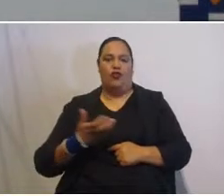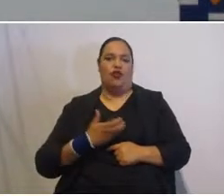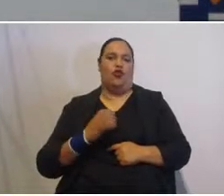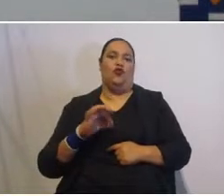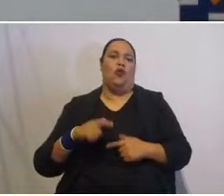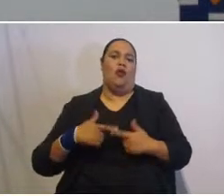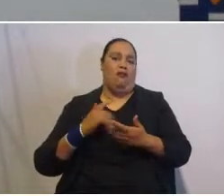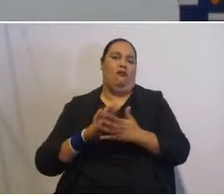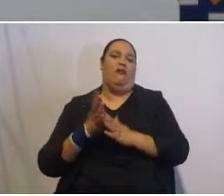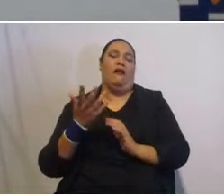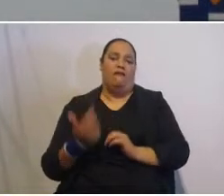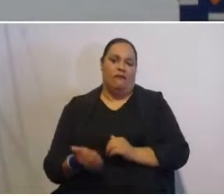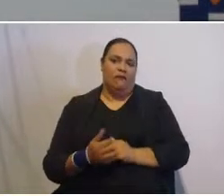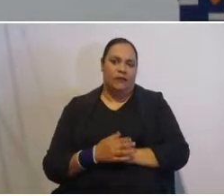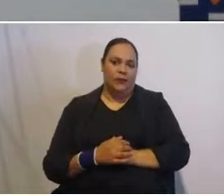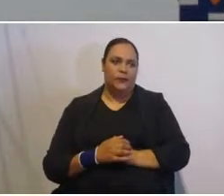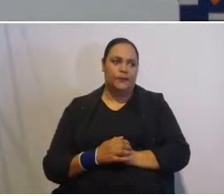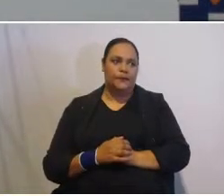life.